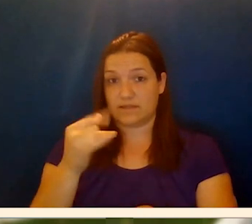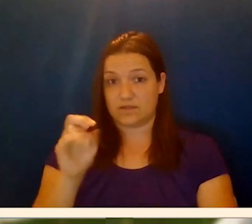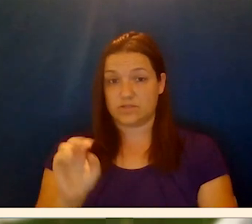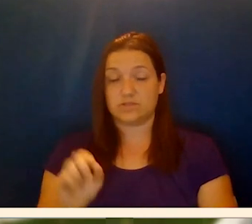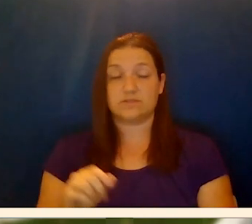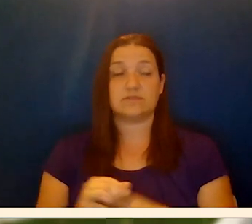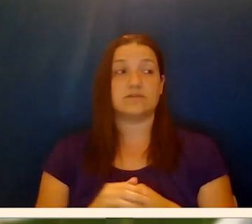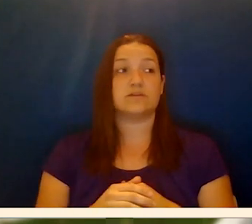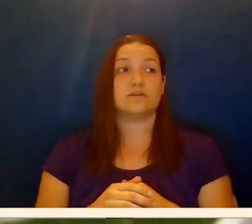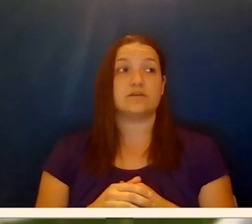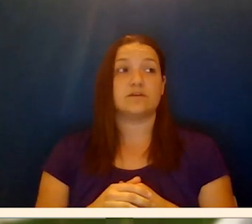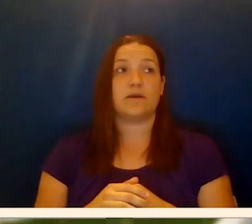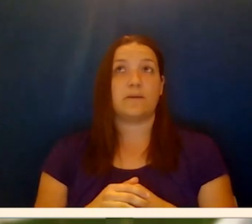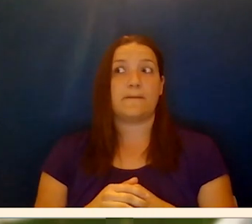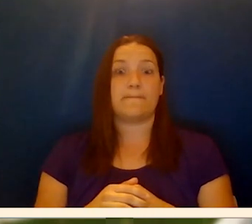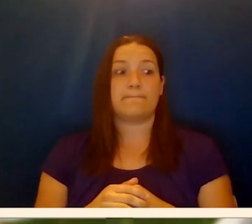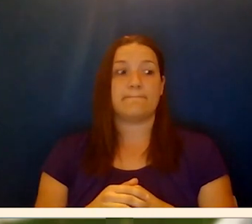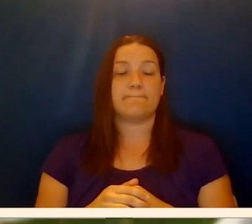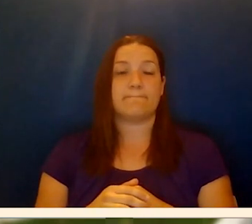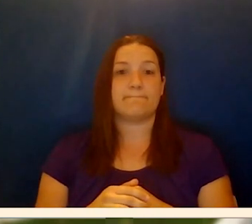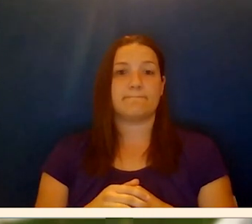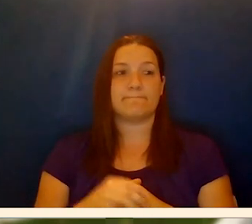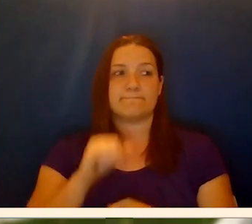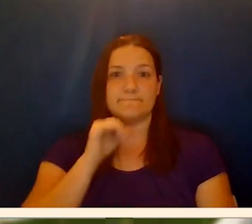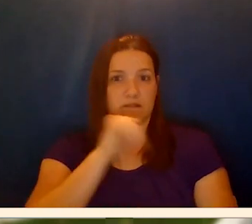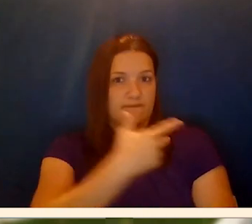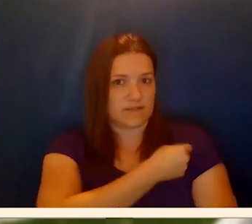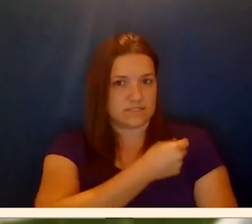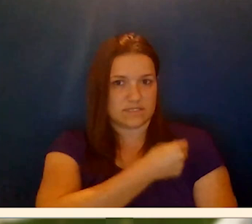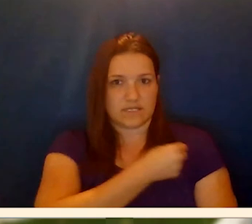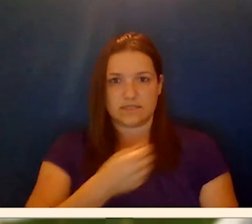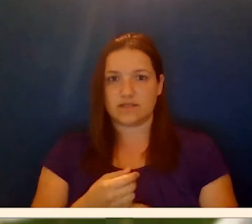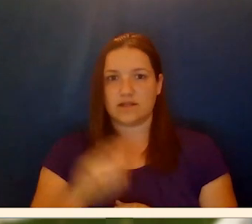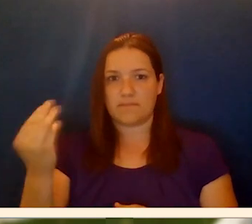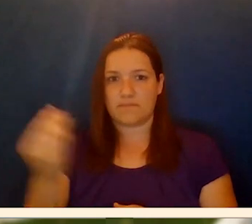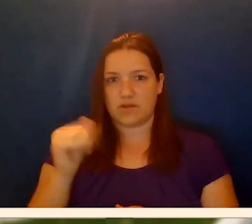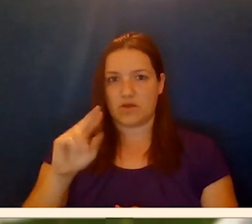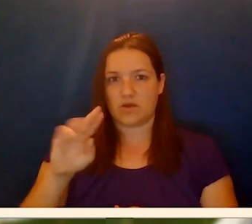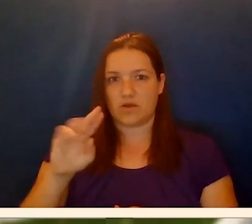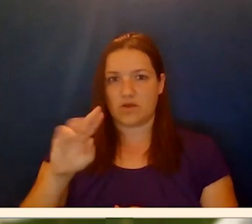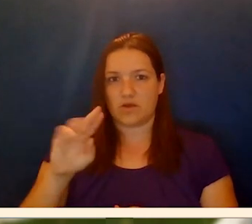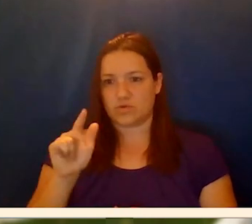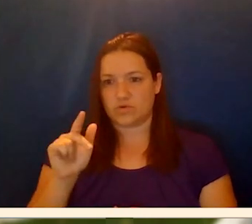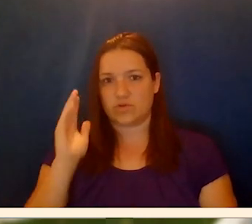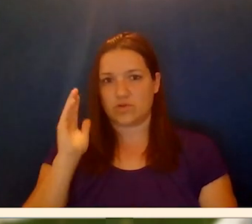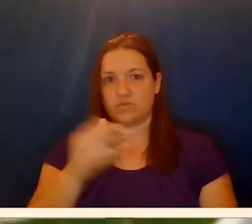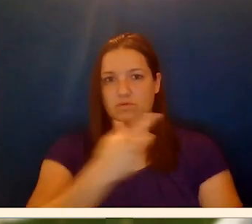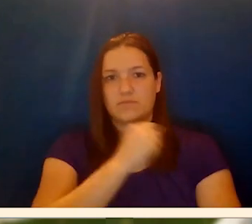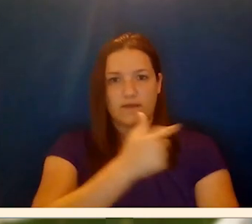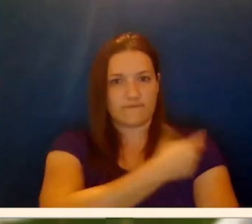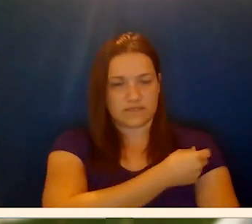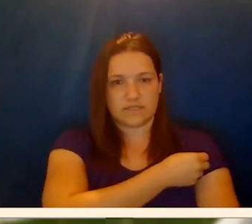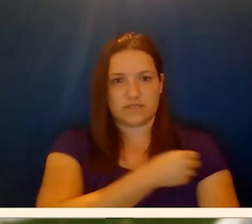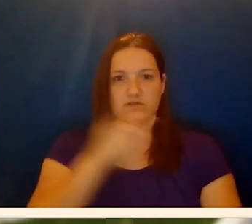they're unvaccinated right now. Monday, August 23rd, they will be unvaccinated. So they will be subject to that twice